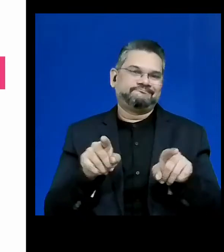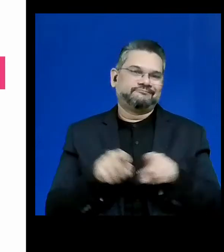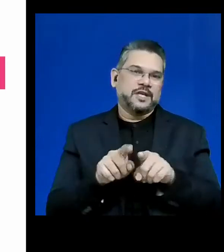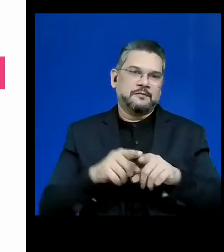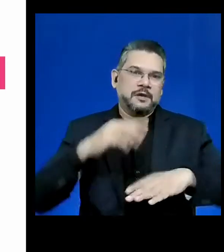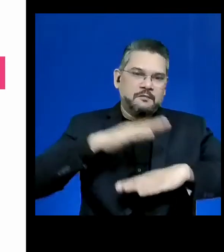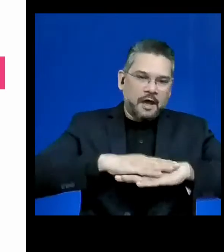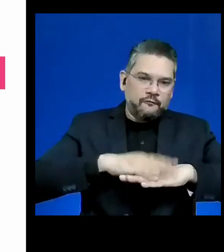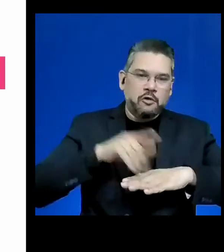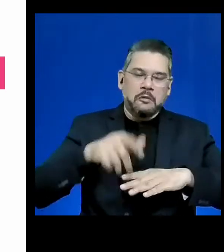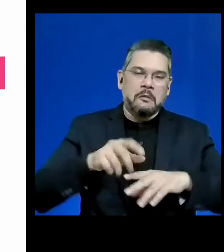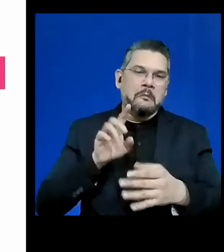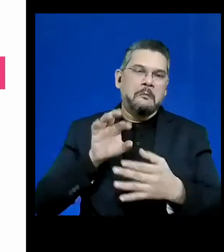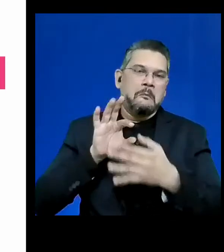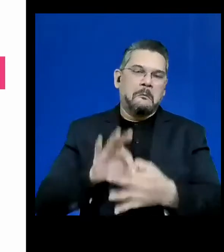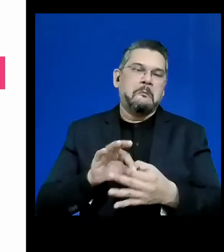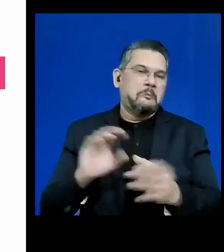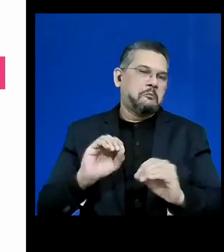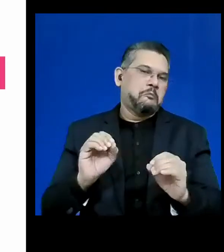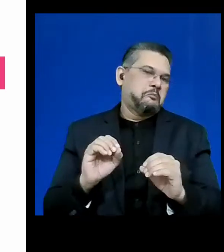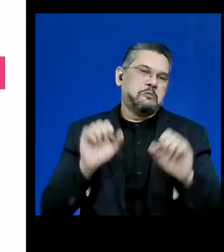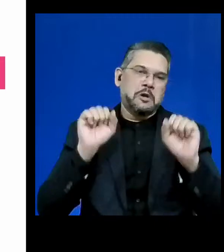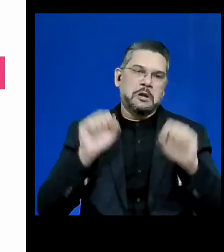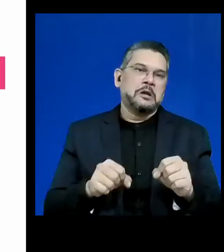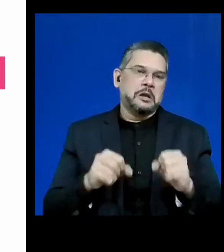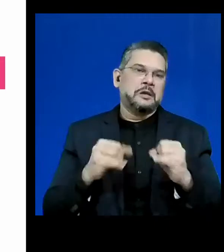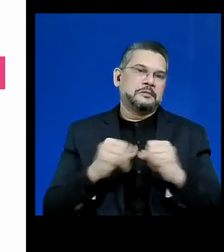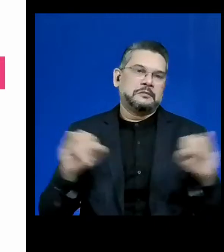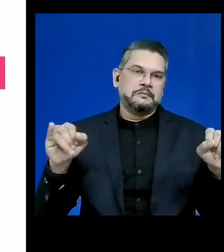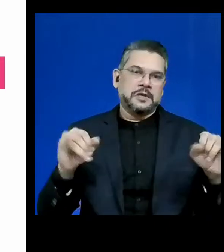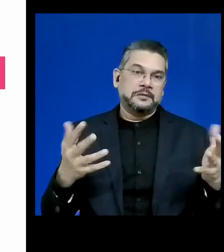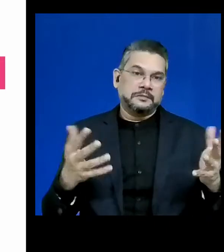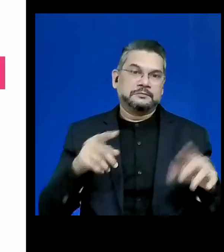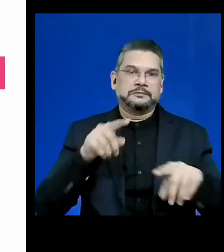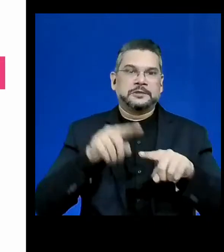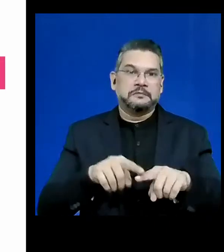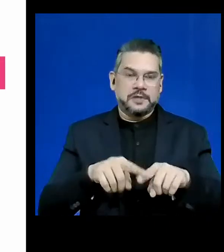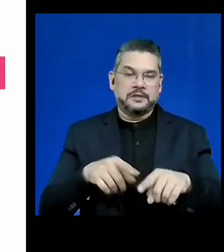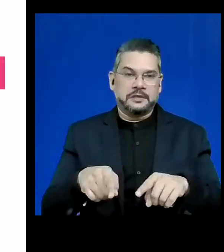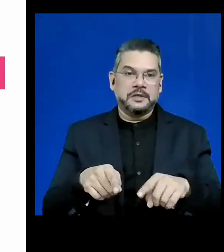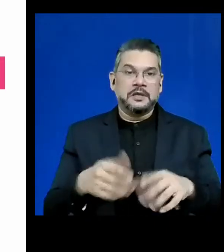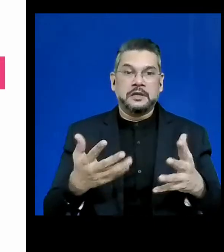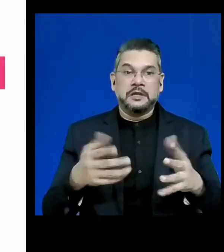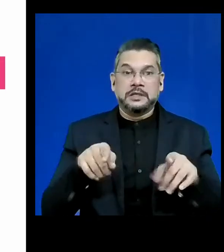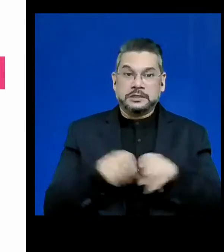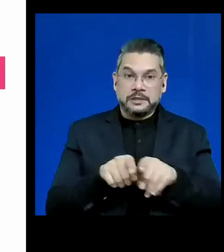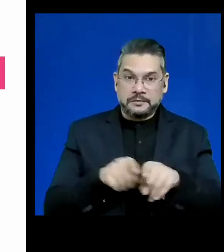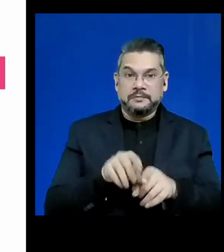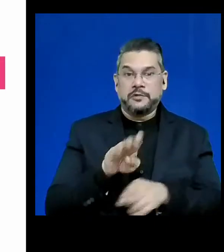same web principles that apply to web also apply to mobile.